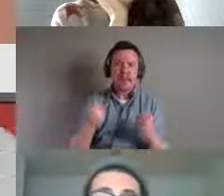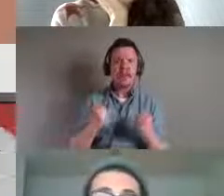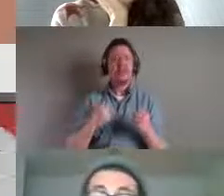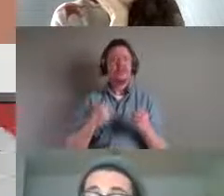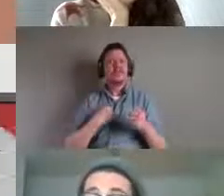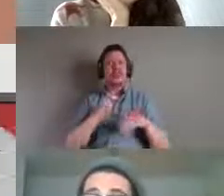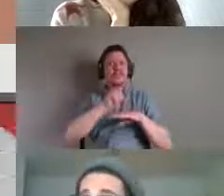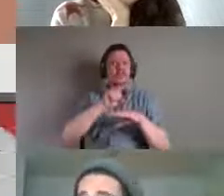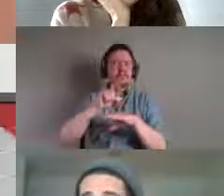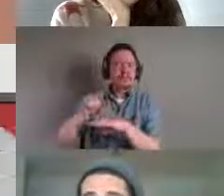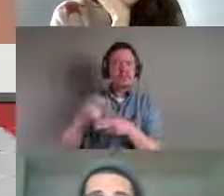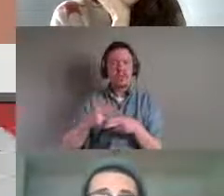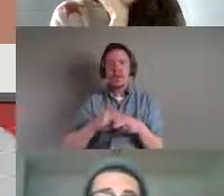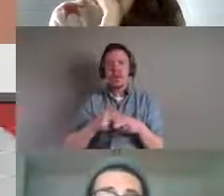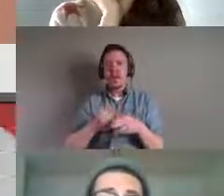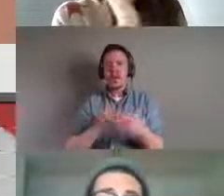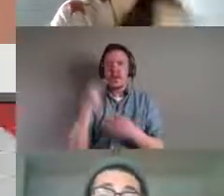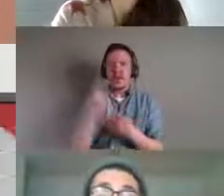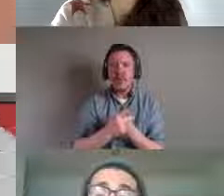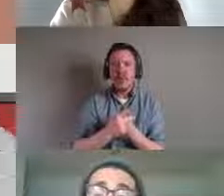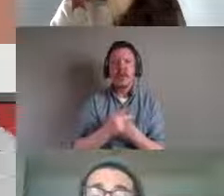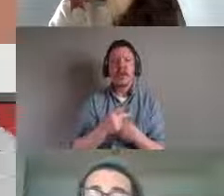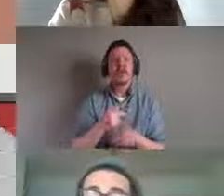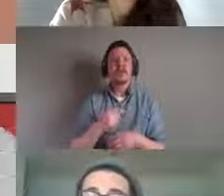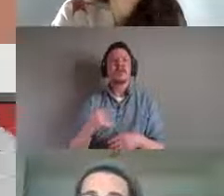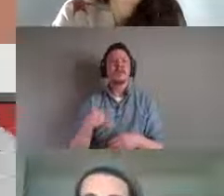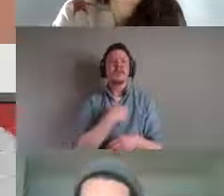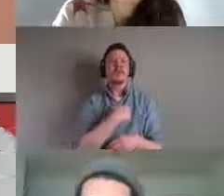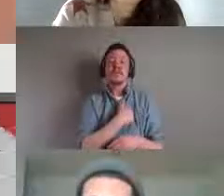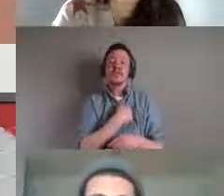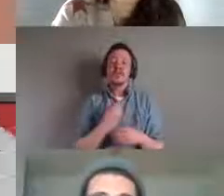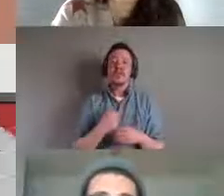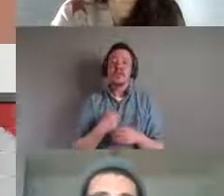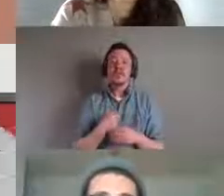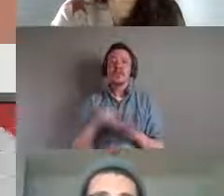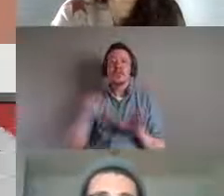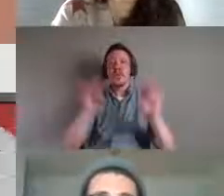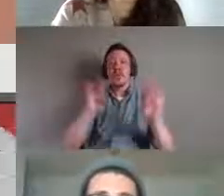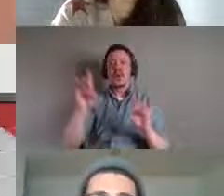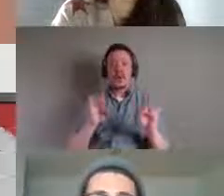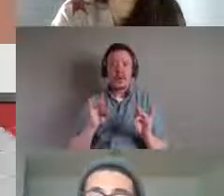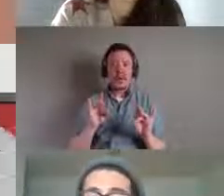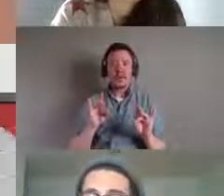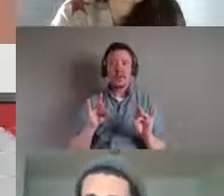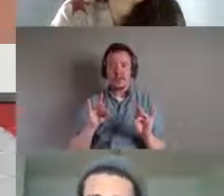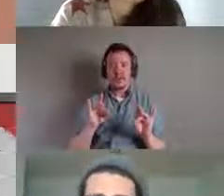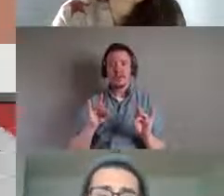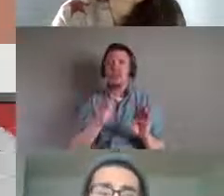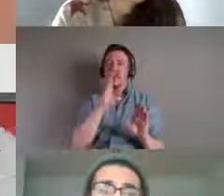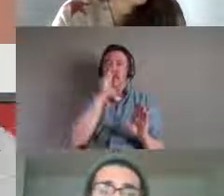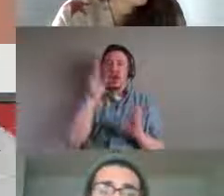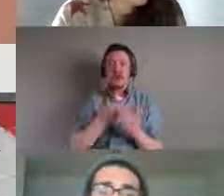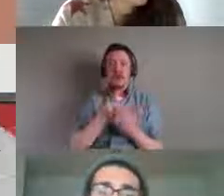temporary programming, temporary public art programming. We curate and do direct